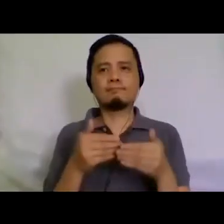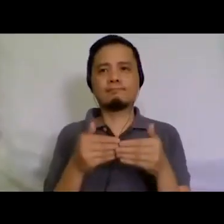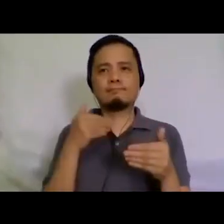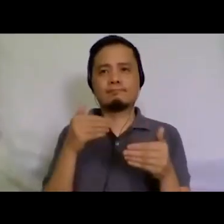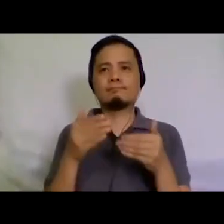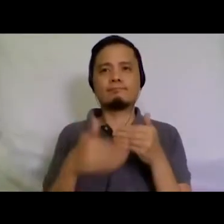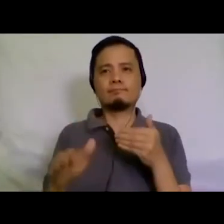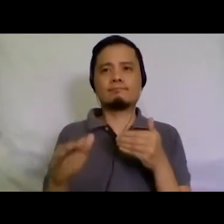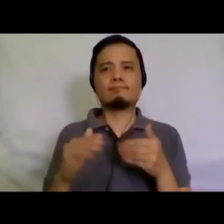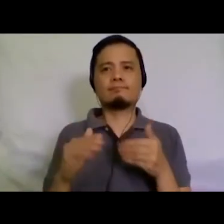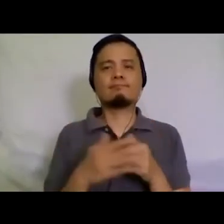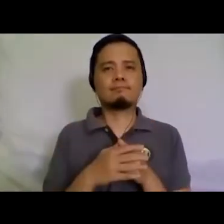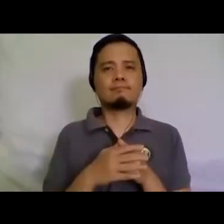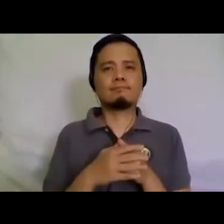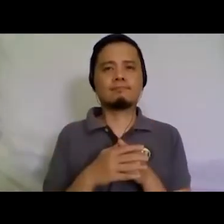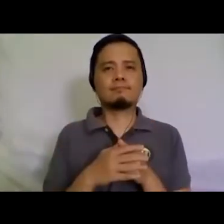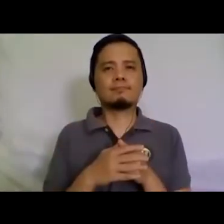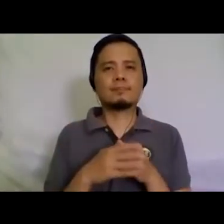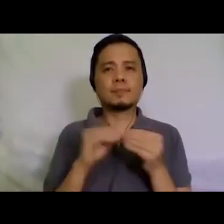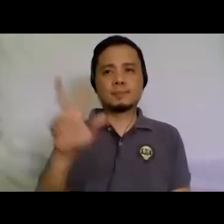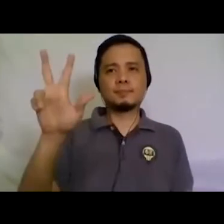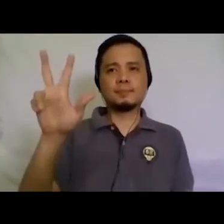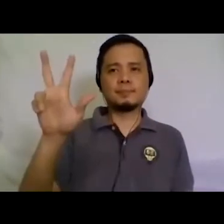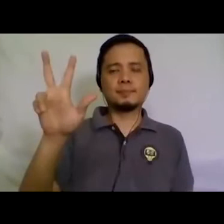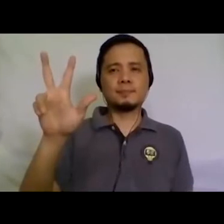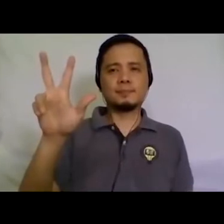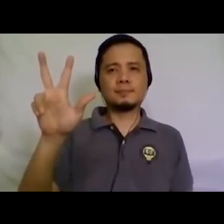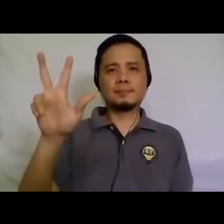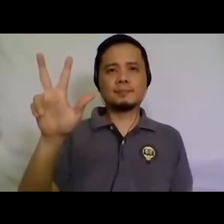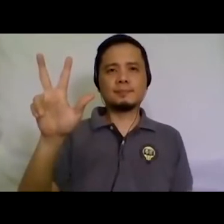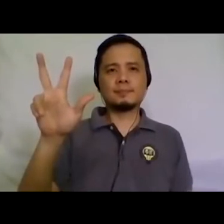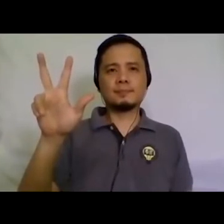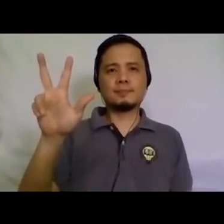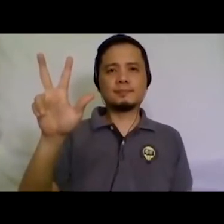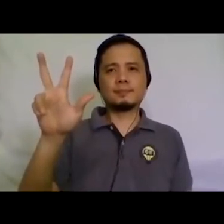Number 3, let me pull it up a little bit.